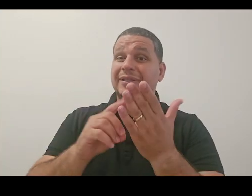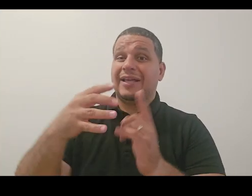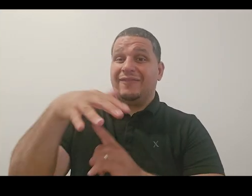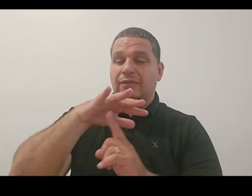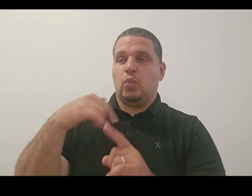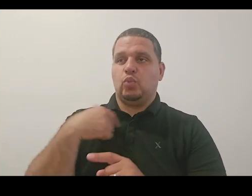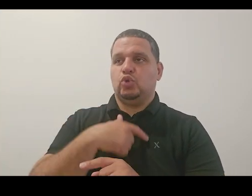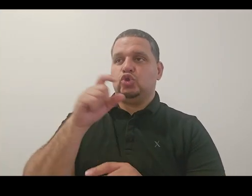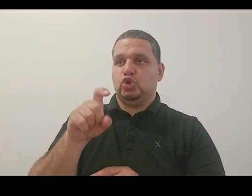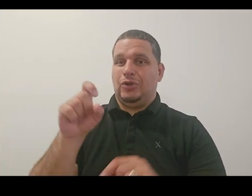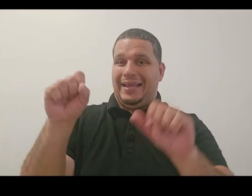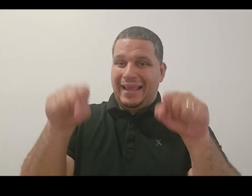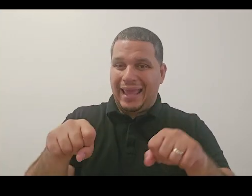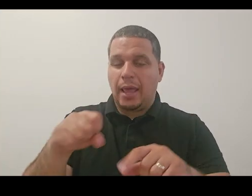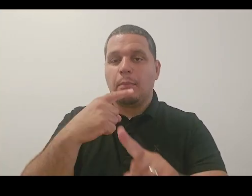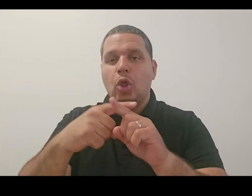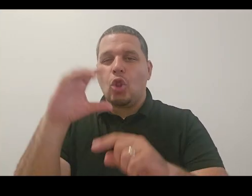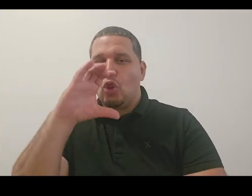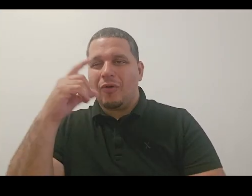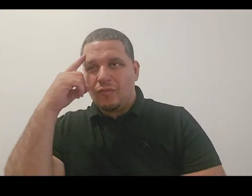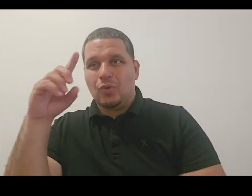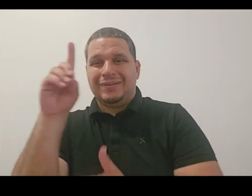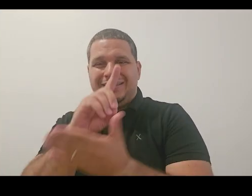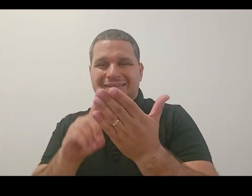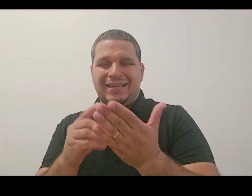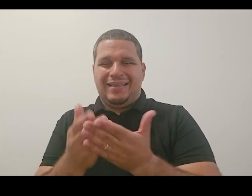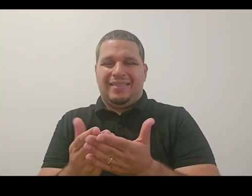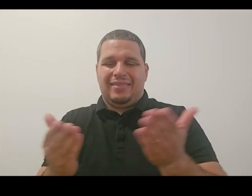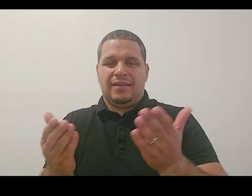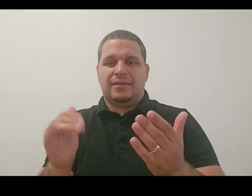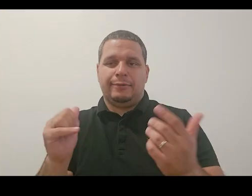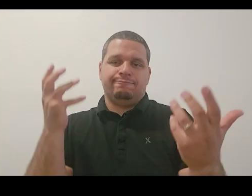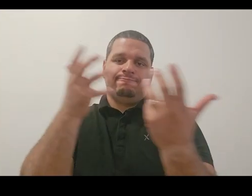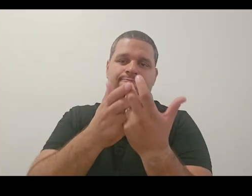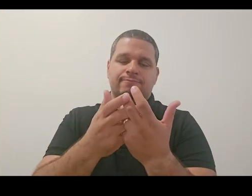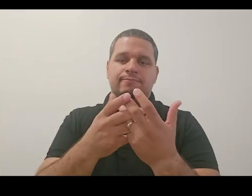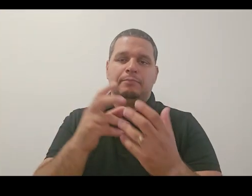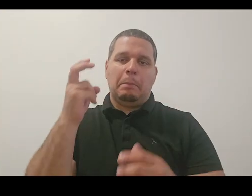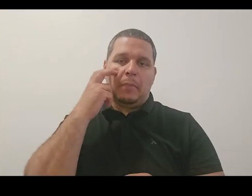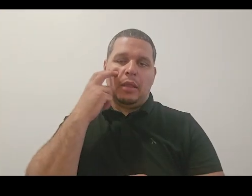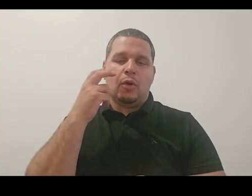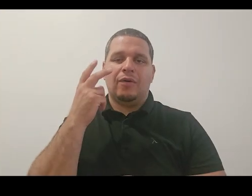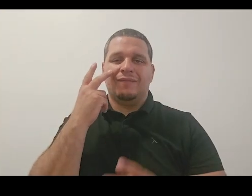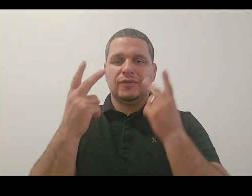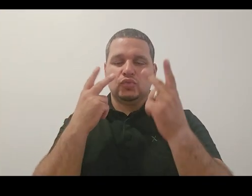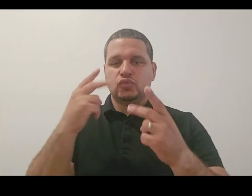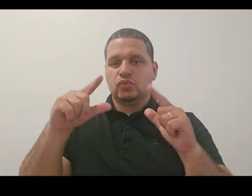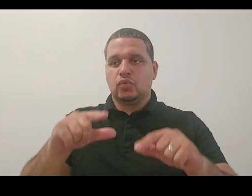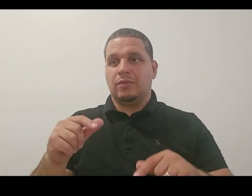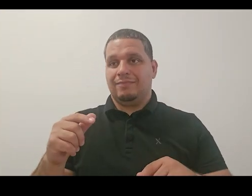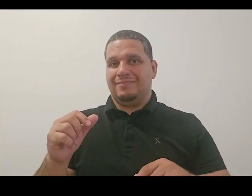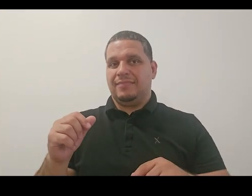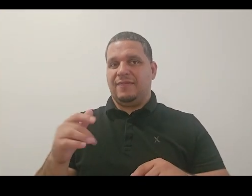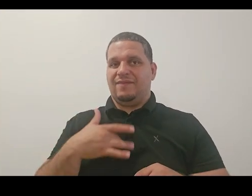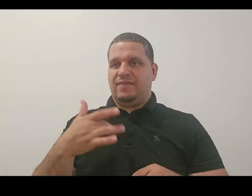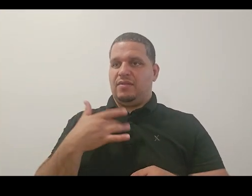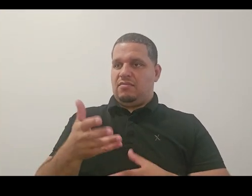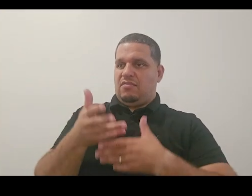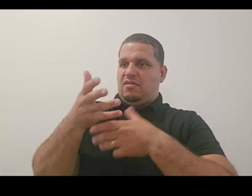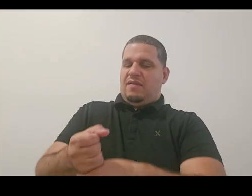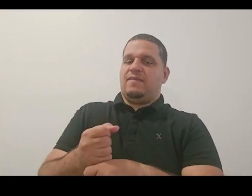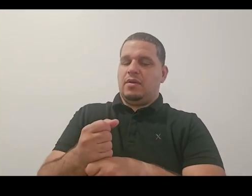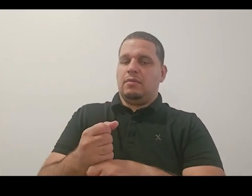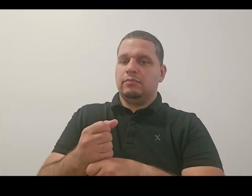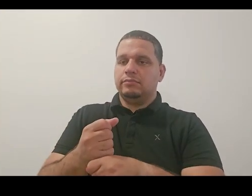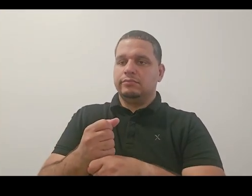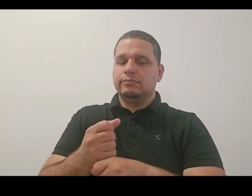we can and should look for designs and design modalities that support people feeling oriented and